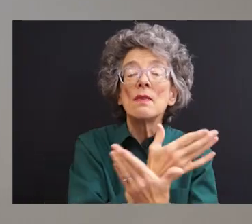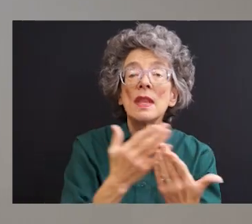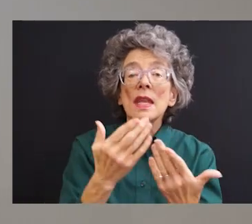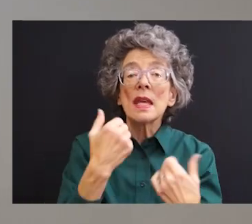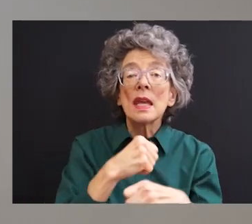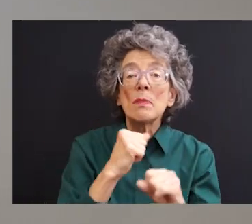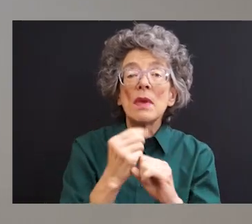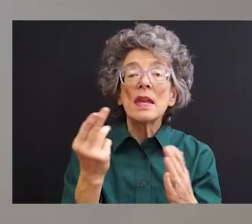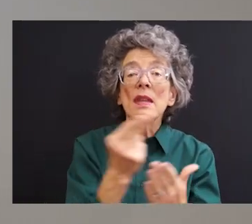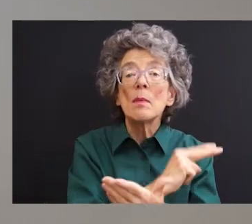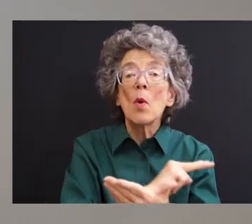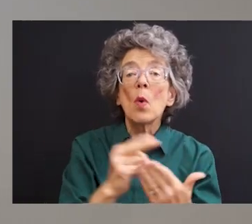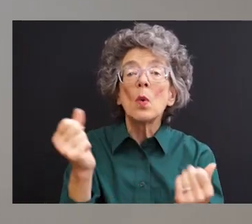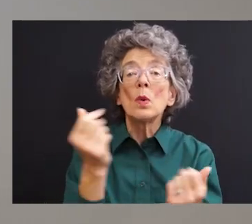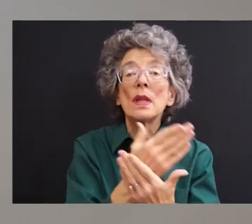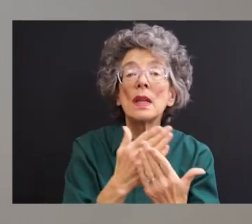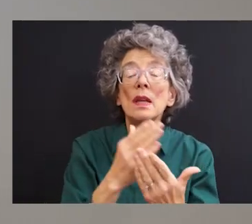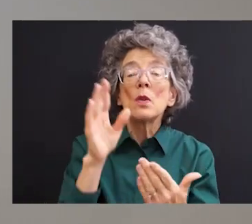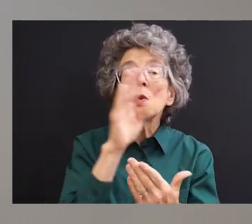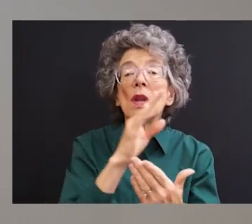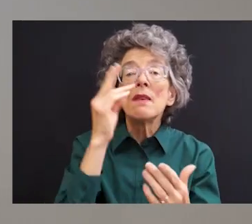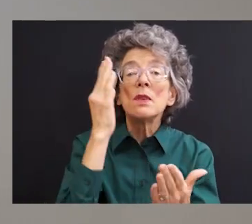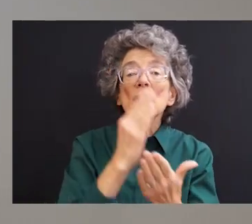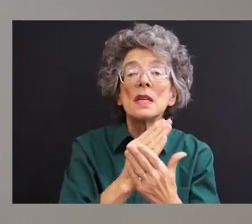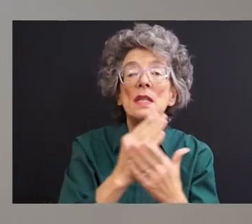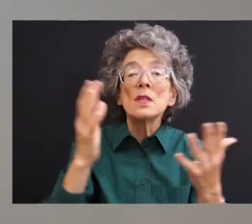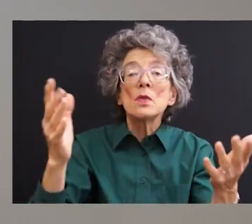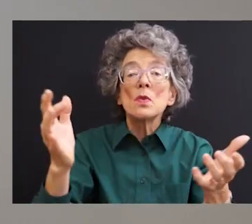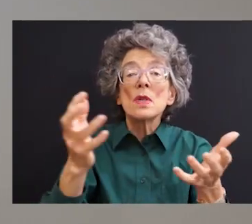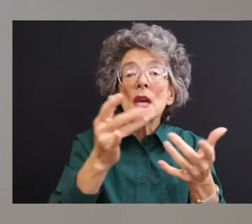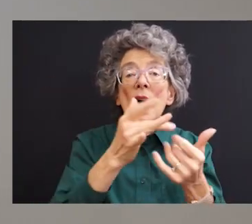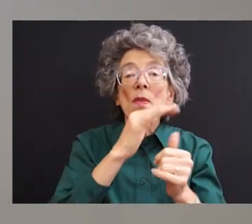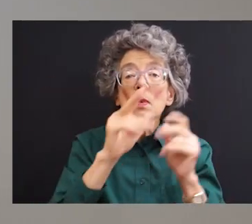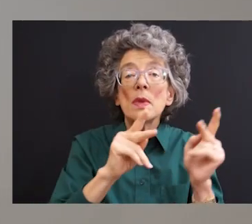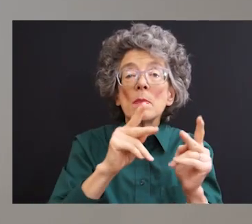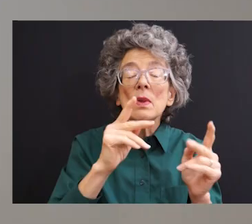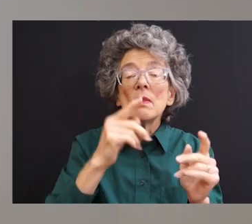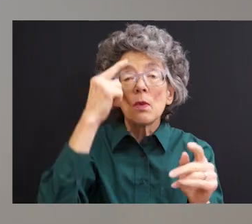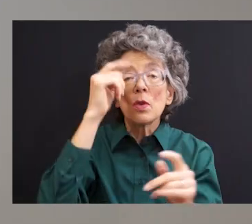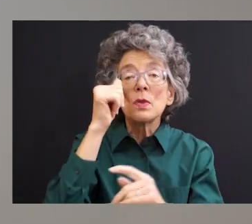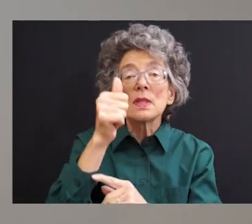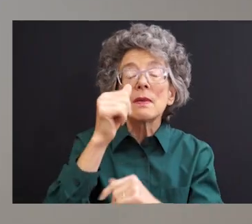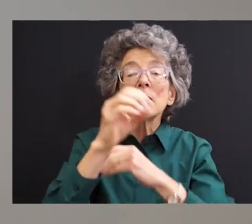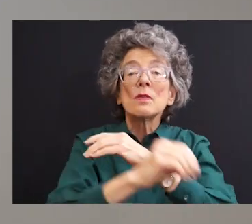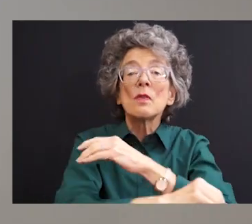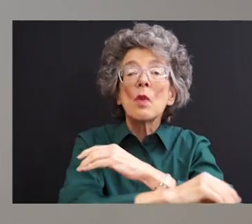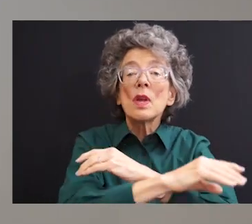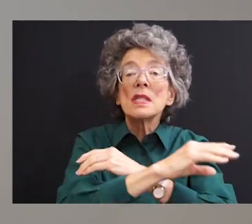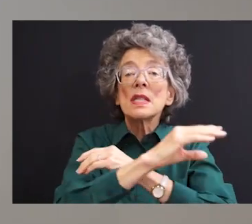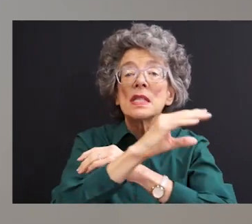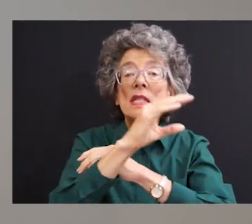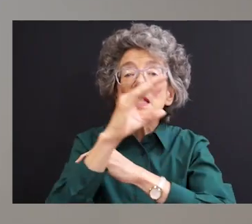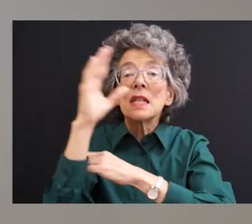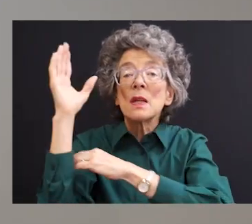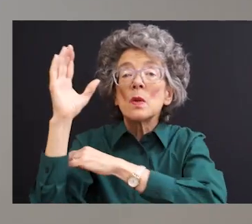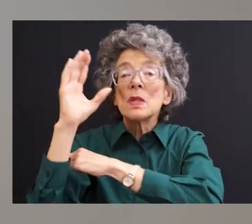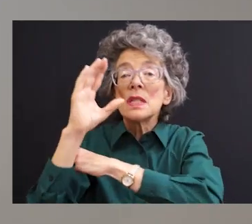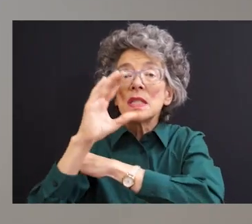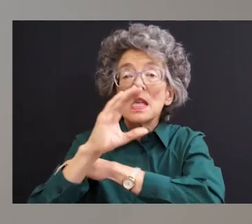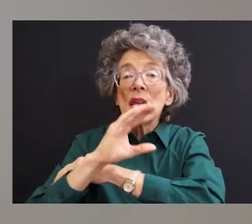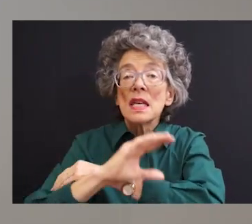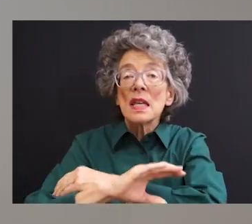and make them holy. And you never cease to gather a people to yourself, so from the rising of the sun to its